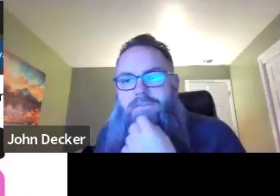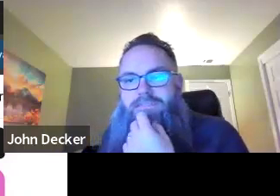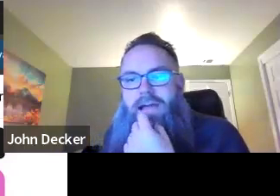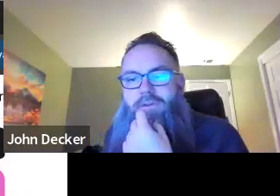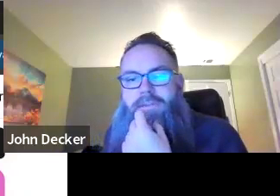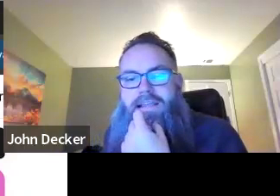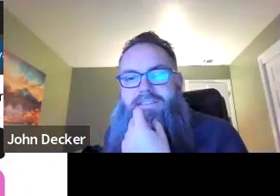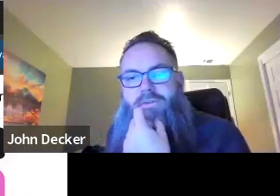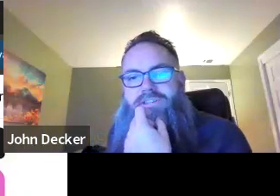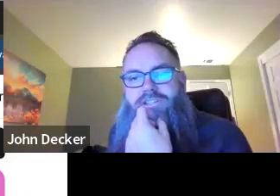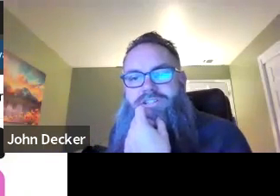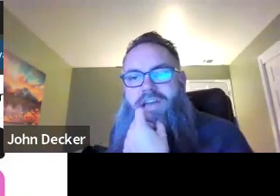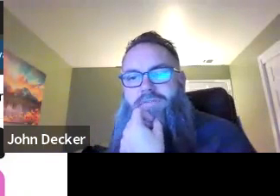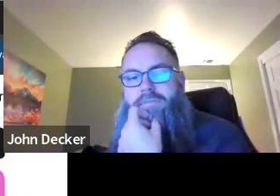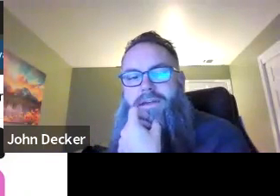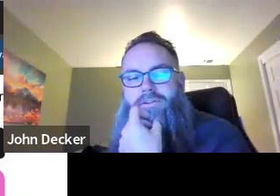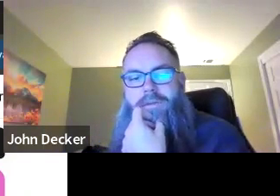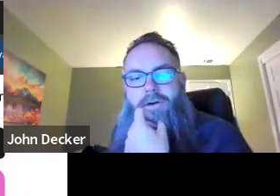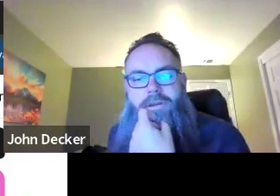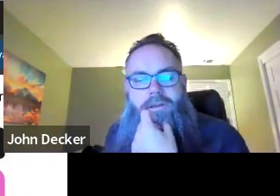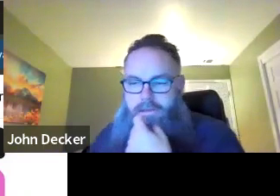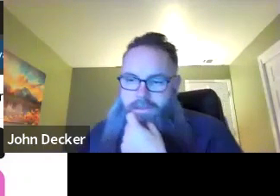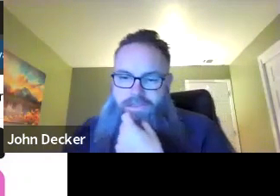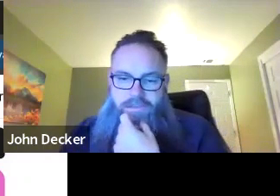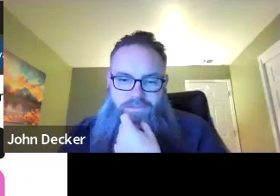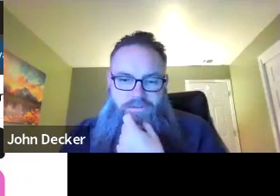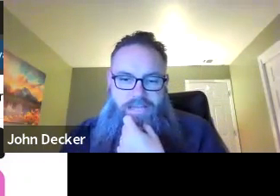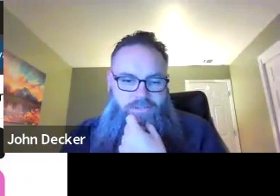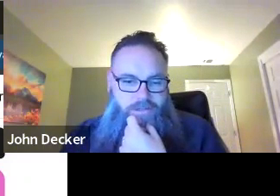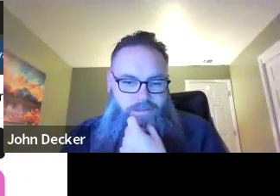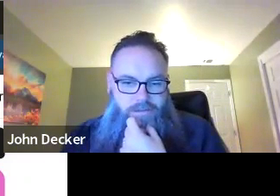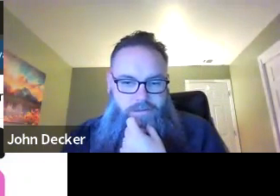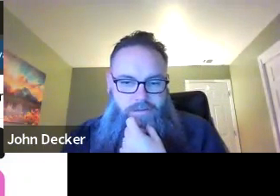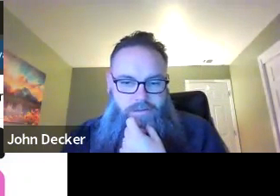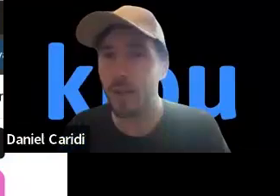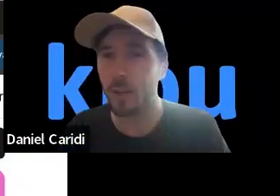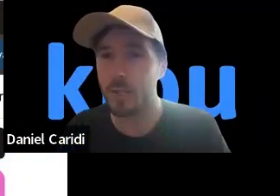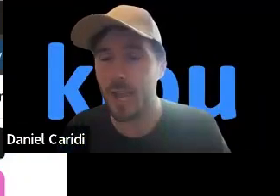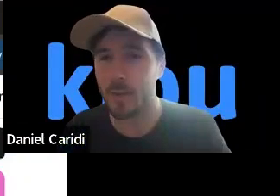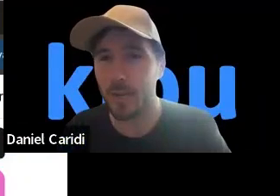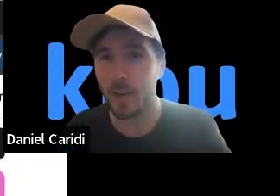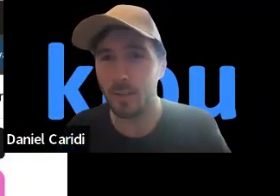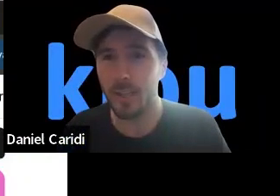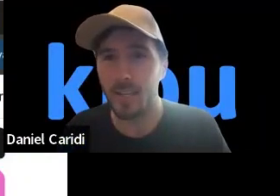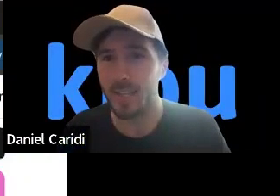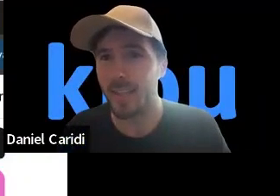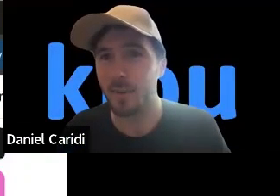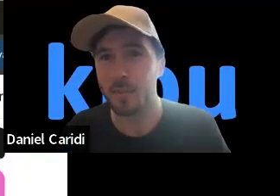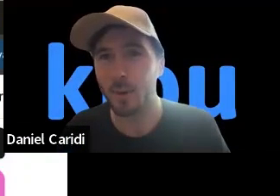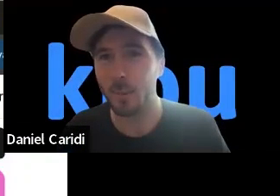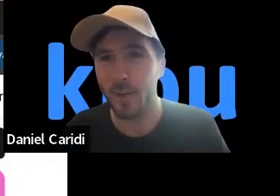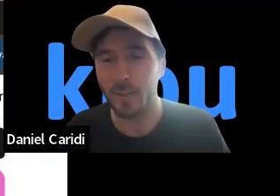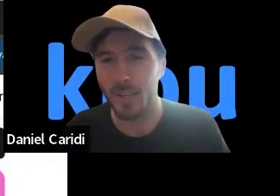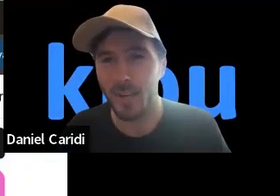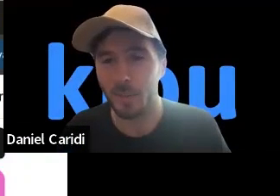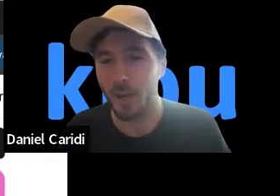give them this platform. And then I saw a question in the chat from Michael about, I think it was closed captioning. We do have closed captioning on all of our classes, and that was an